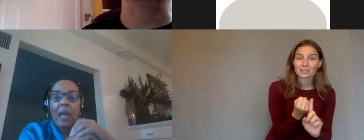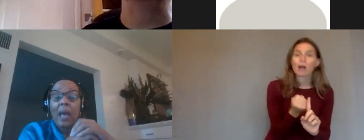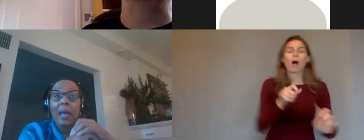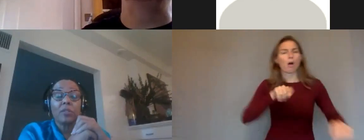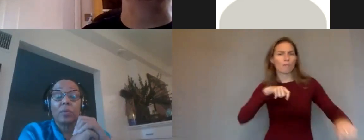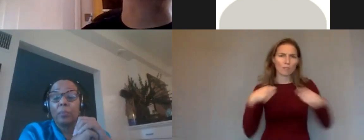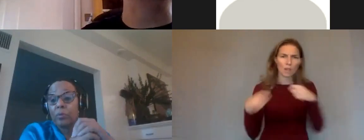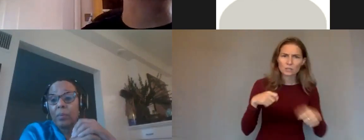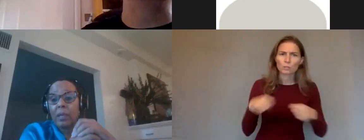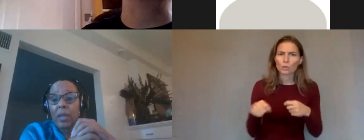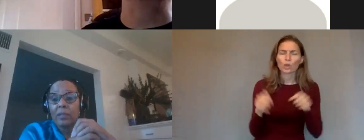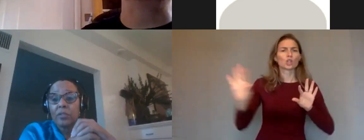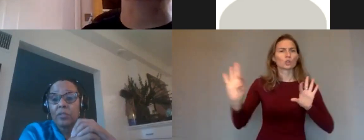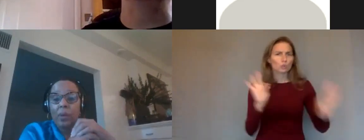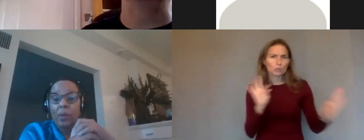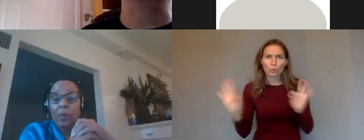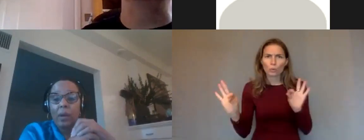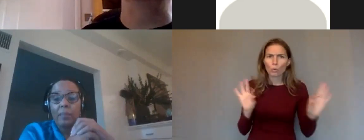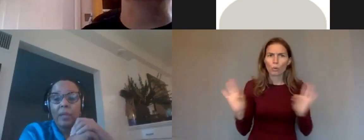choice, and to